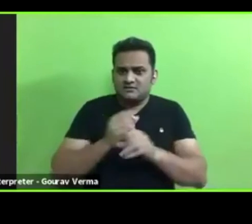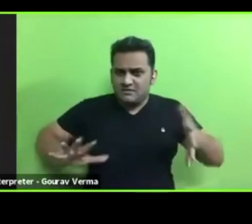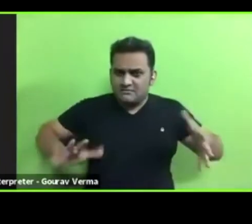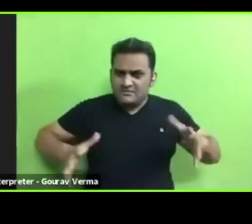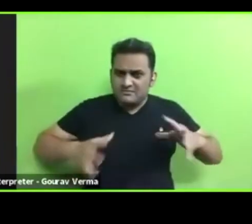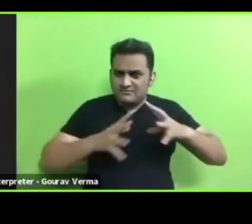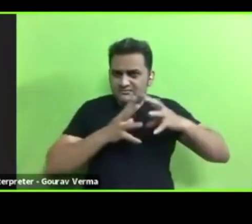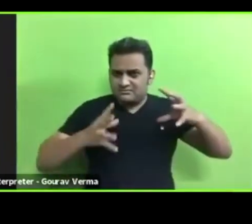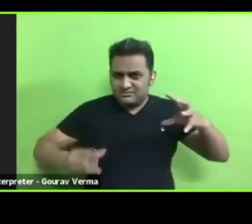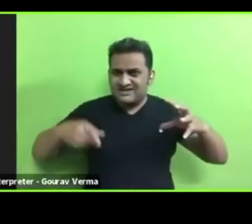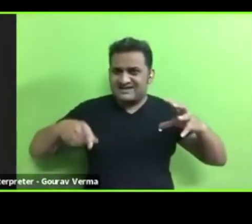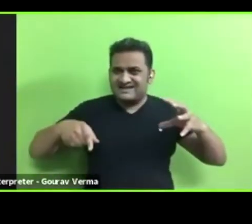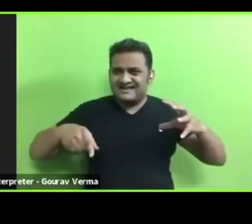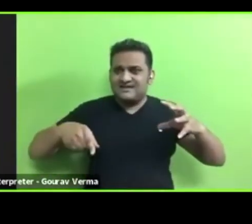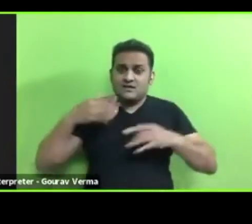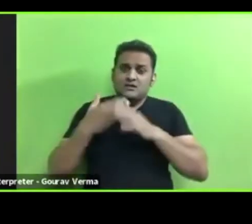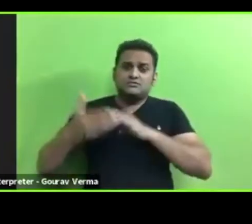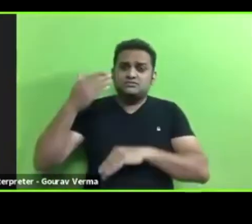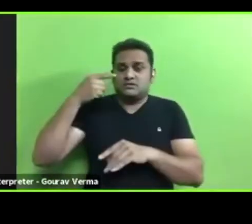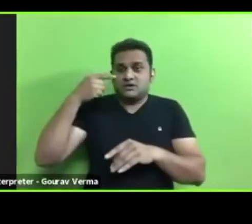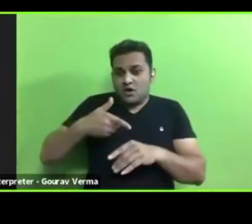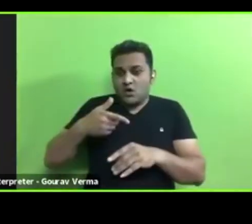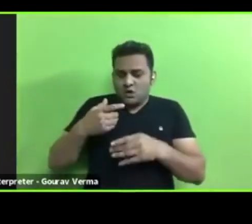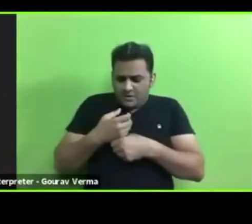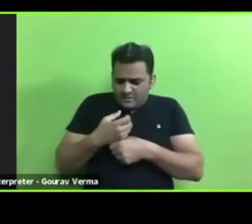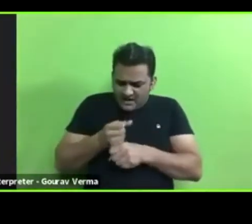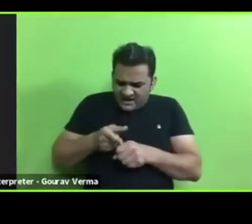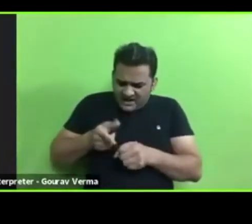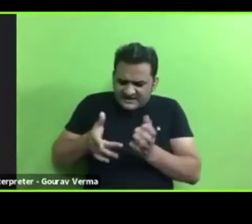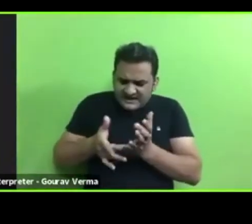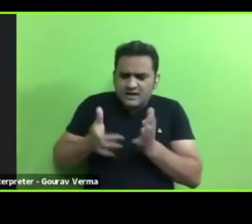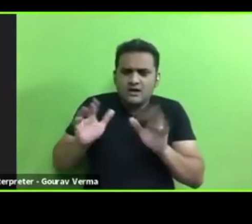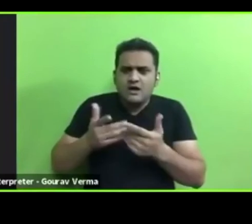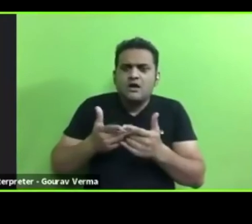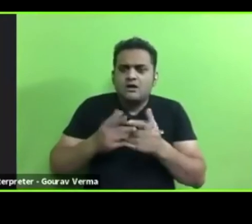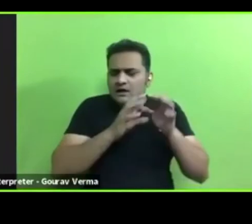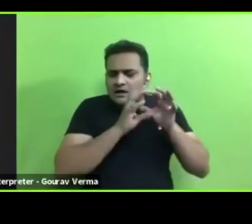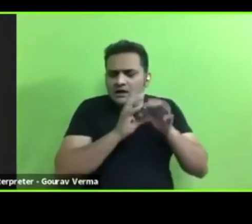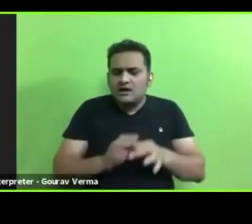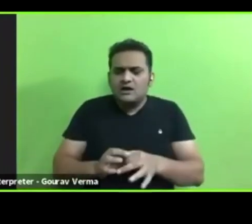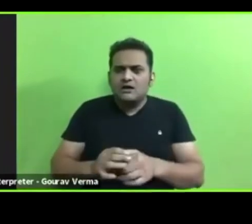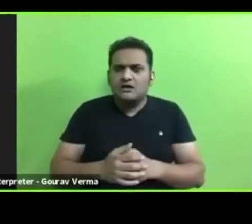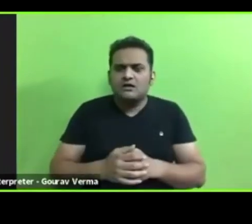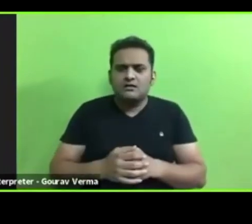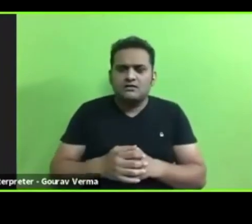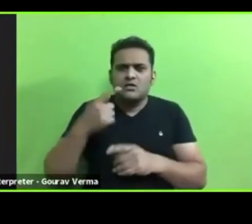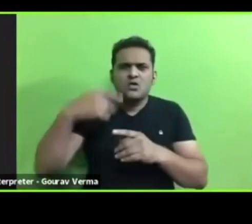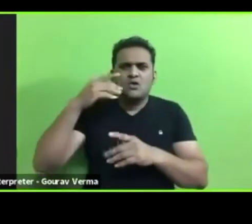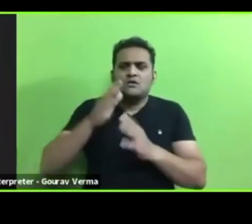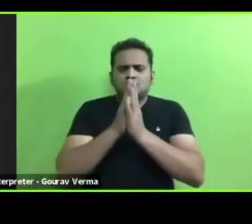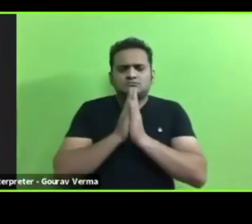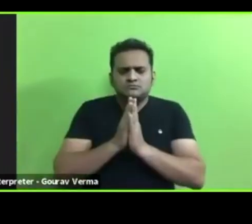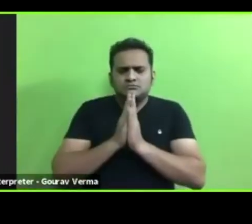the modern mridangam making technique came along with the Naradiya tradition, that is a Bhakti Sangeet